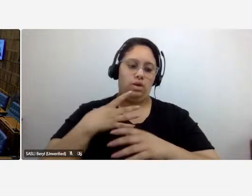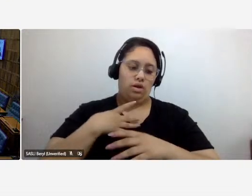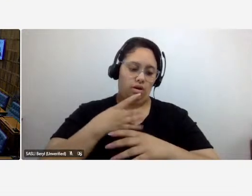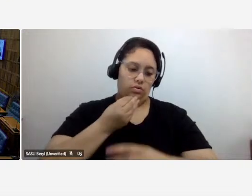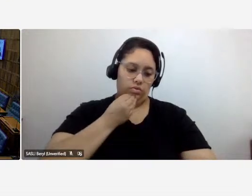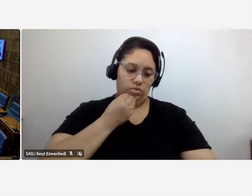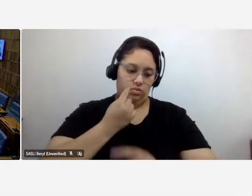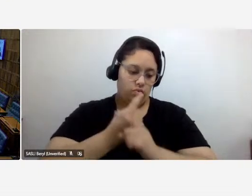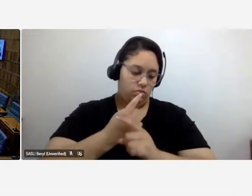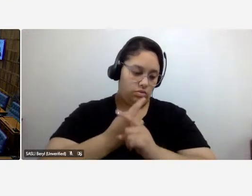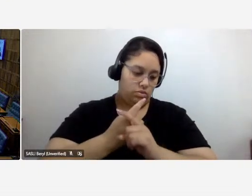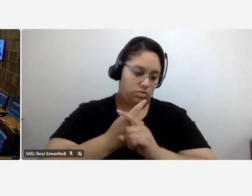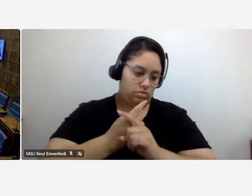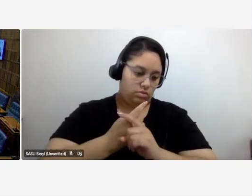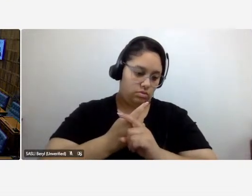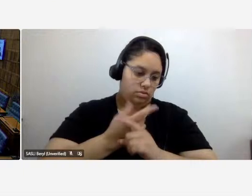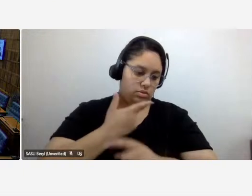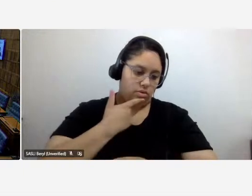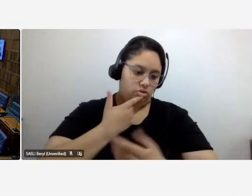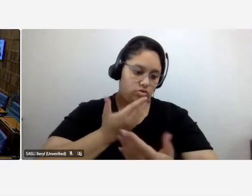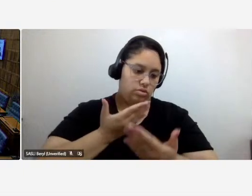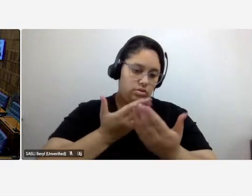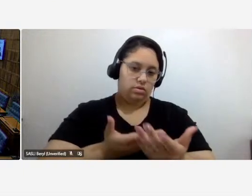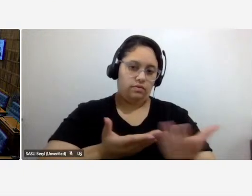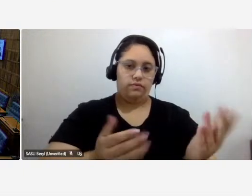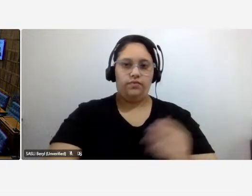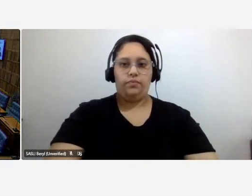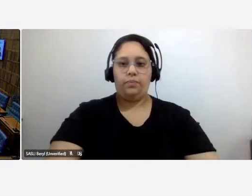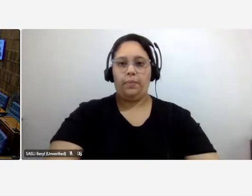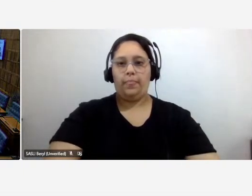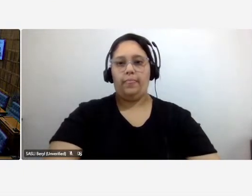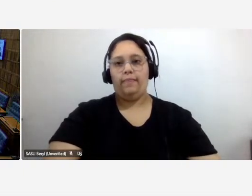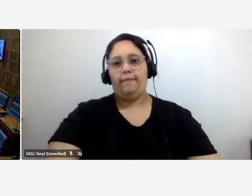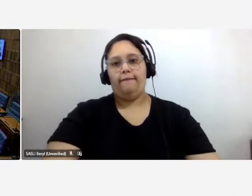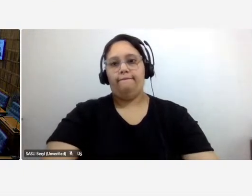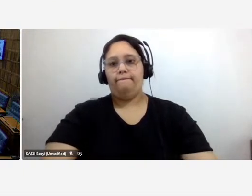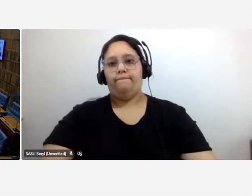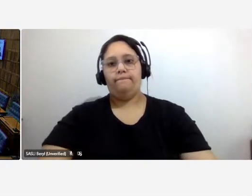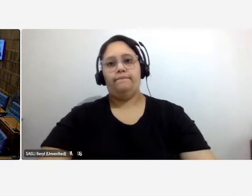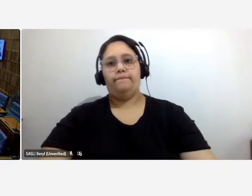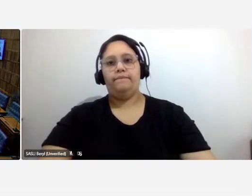And lunch is served there. The committee will join you later. Thanks.